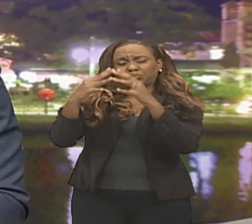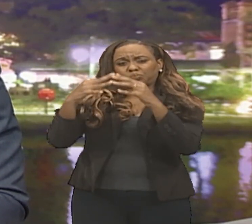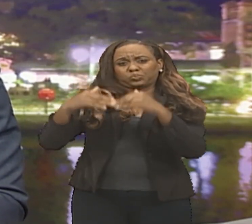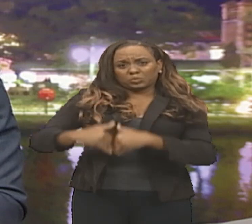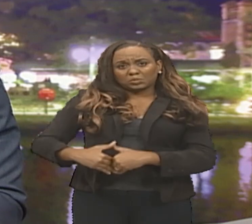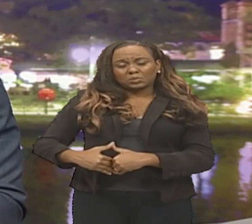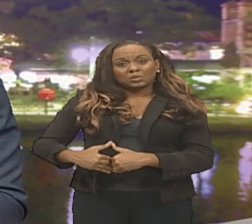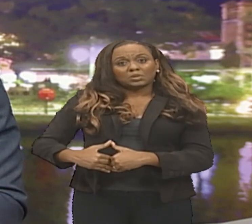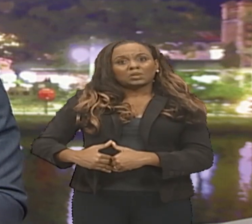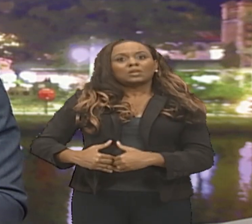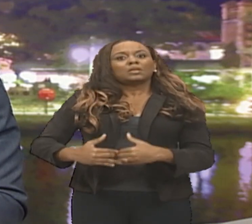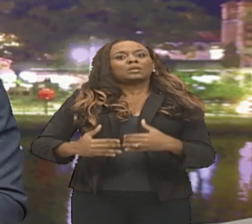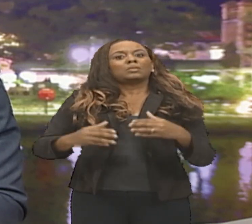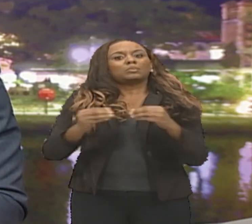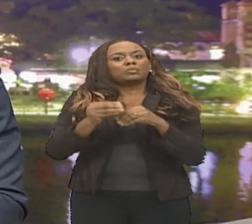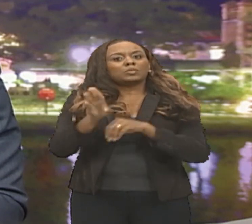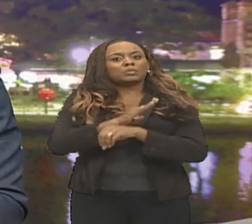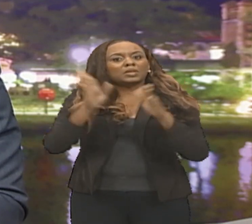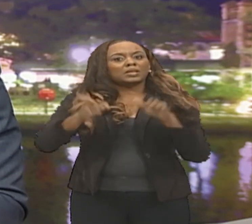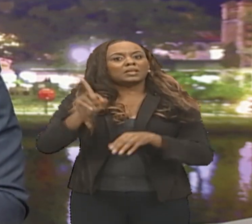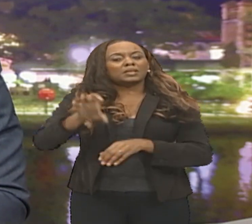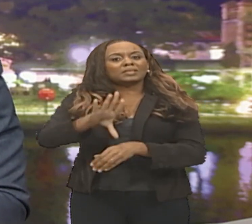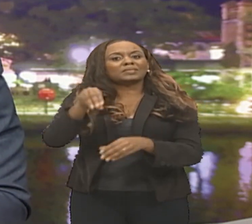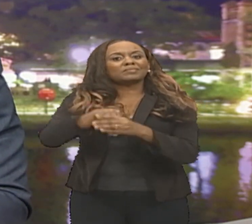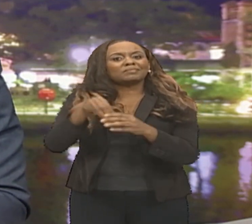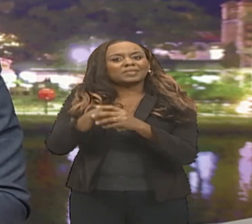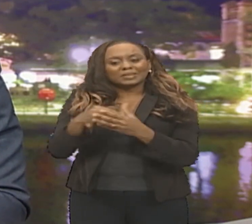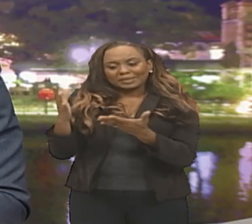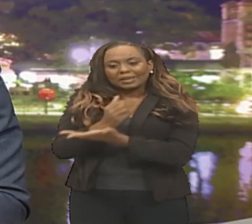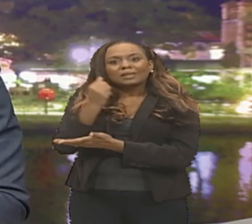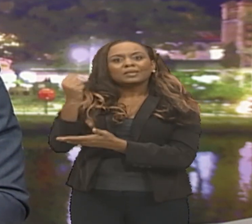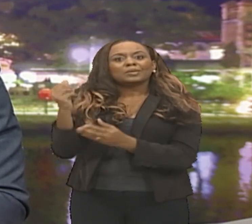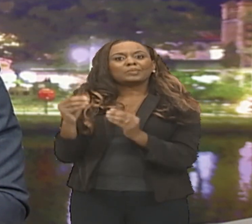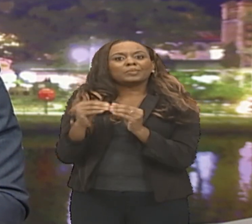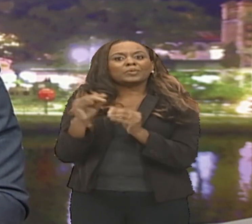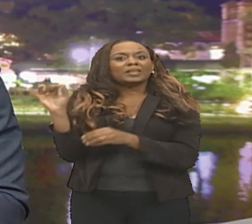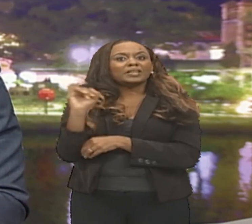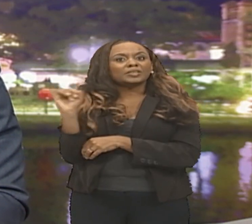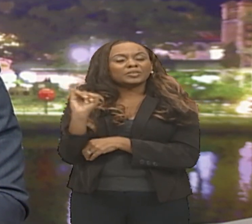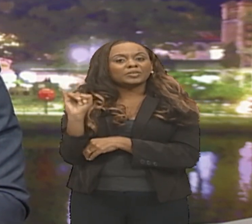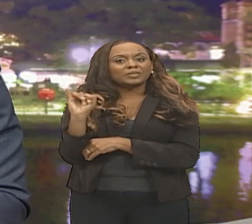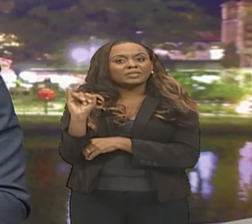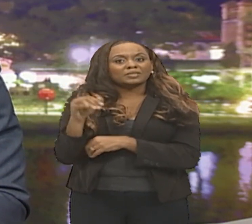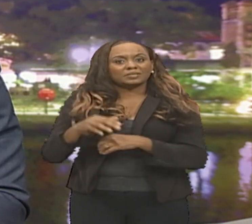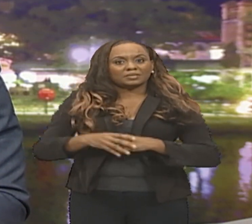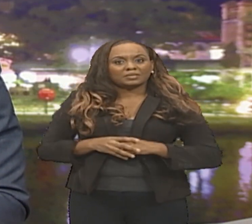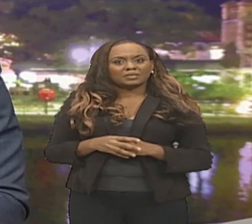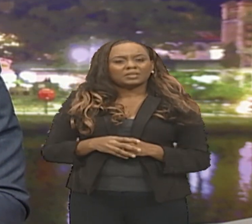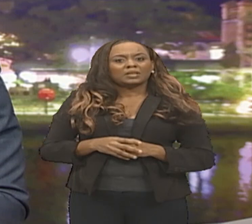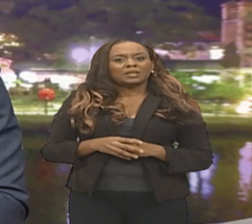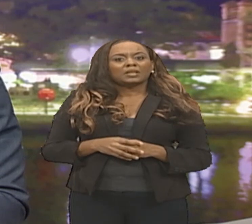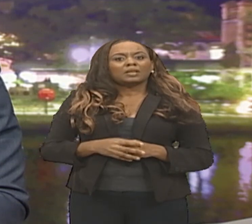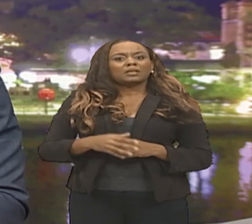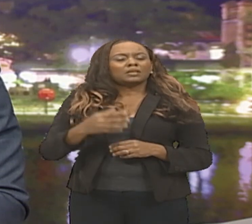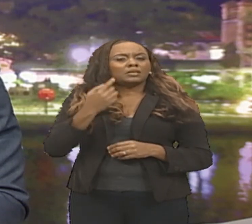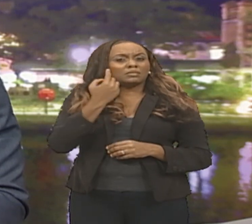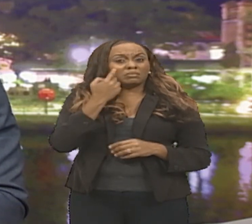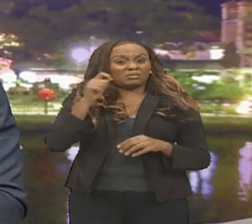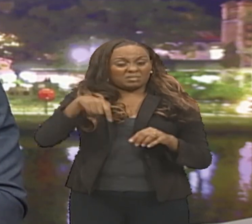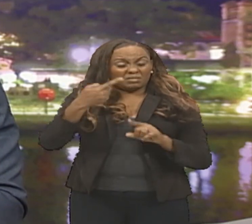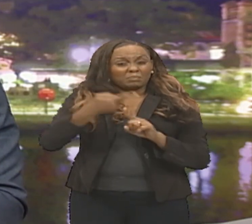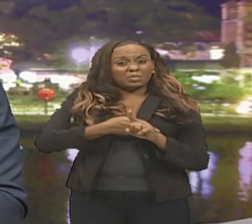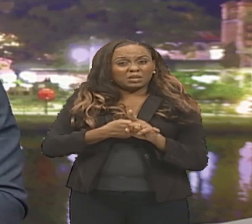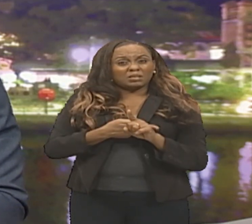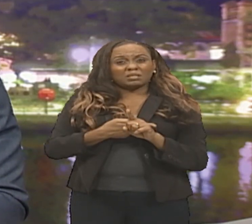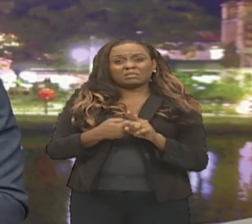more Barbadians to invest in home insurance policy. In fact, Edmund Hinkson's comments came on the heels of several house